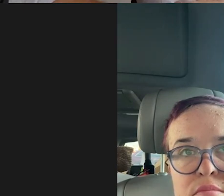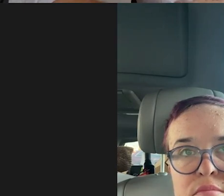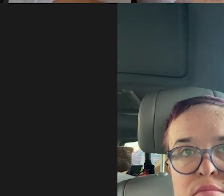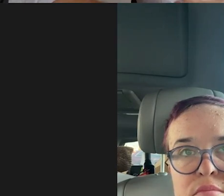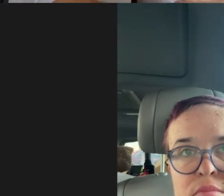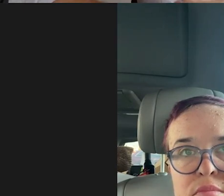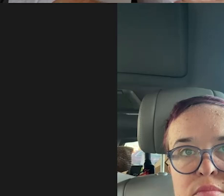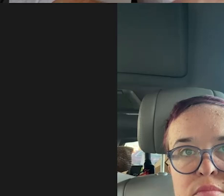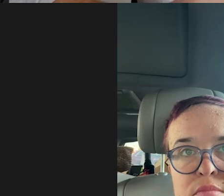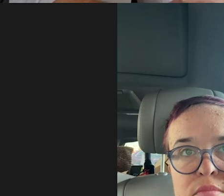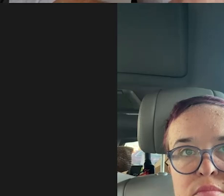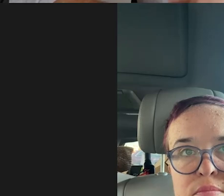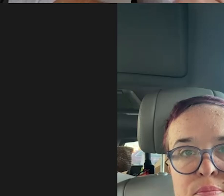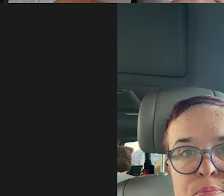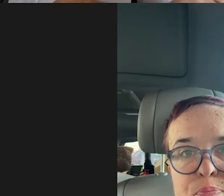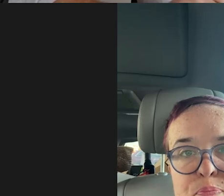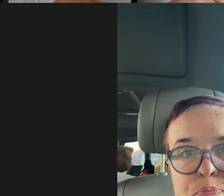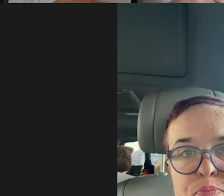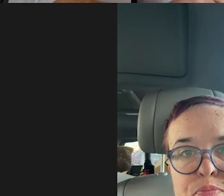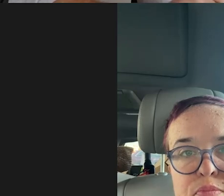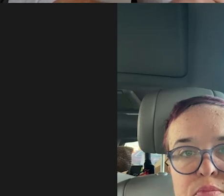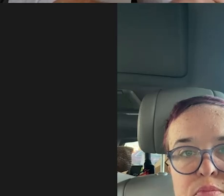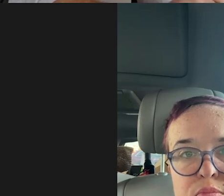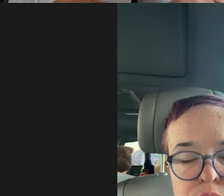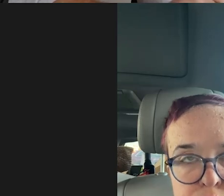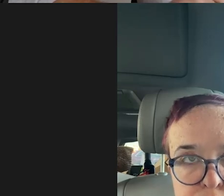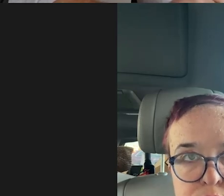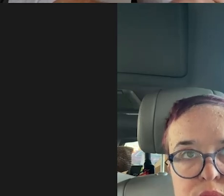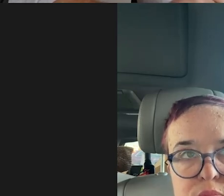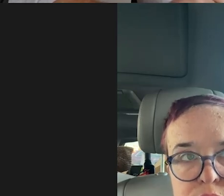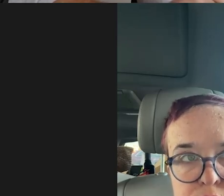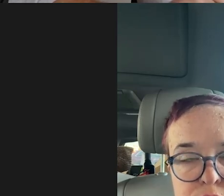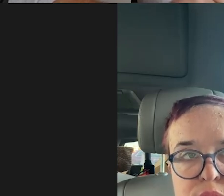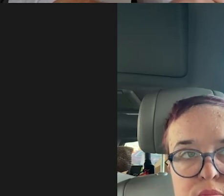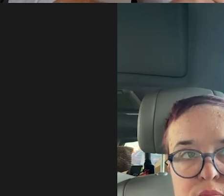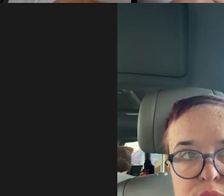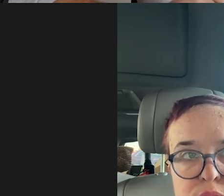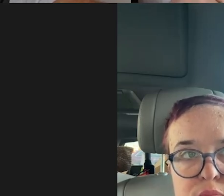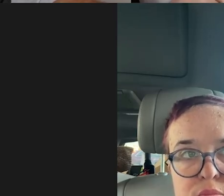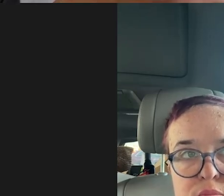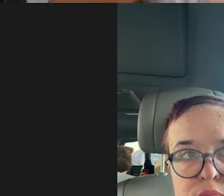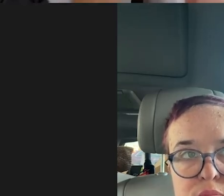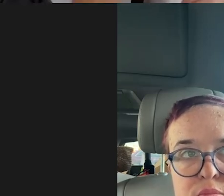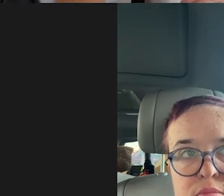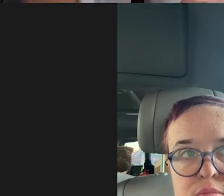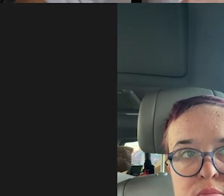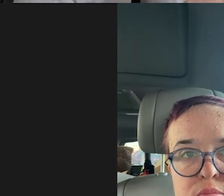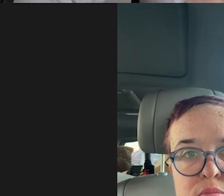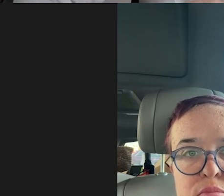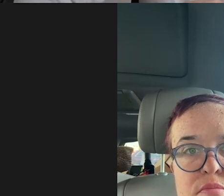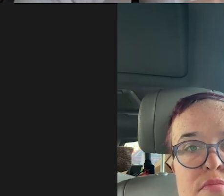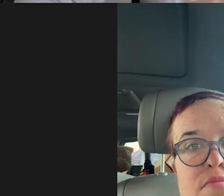tended to make the lives easier for the bulk of the population or the bulk of the decision makers. And I think when those are